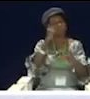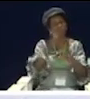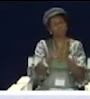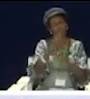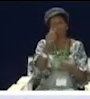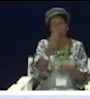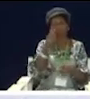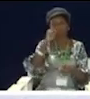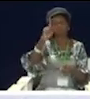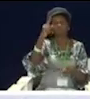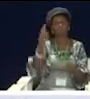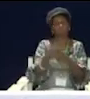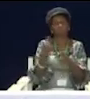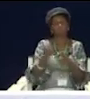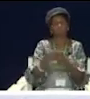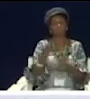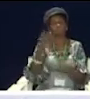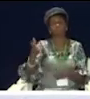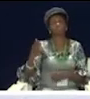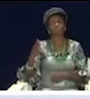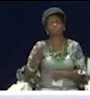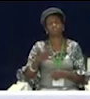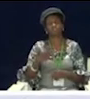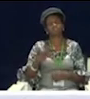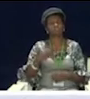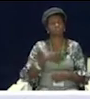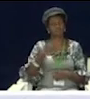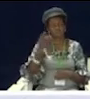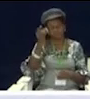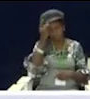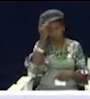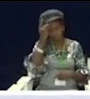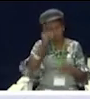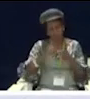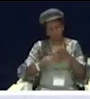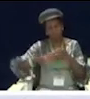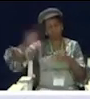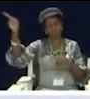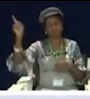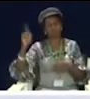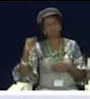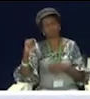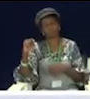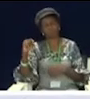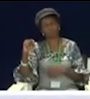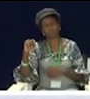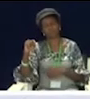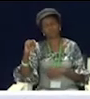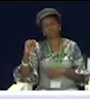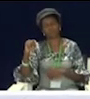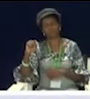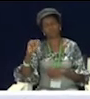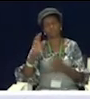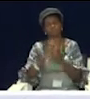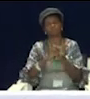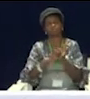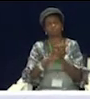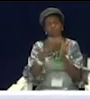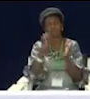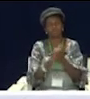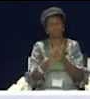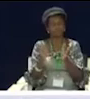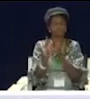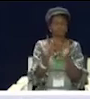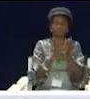here, and the demon will let go. The Bible says Jesus